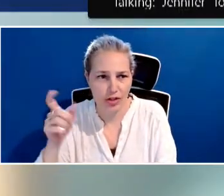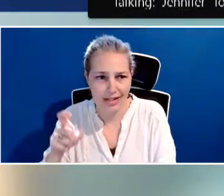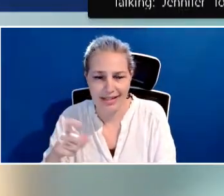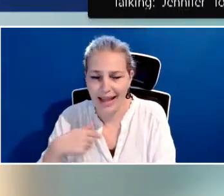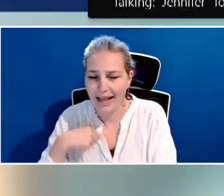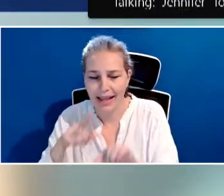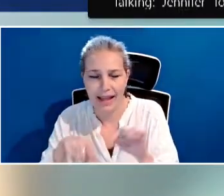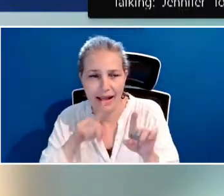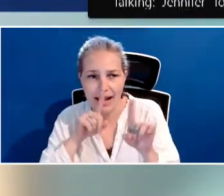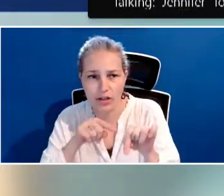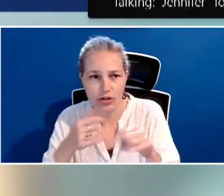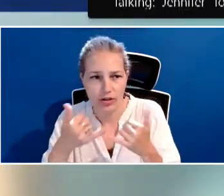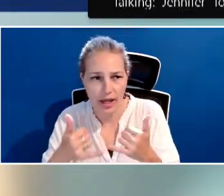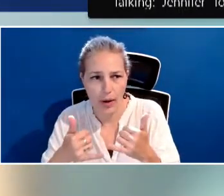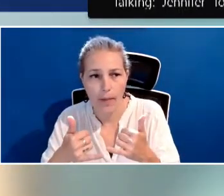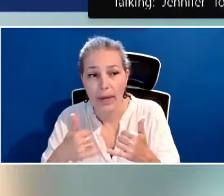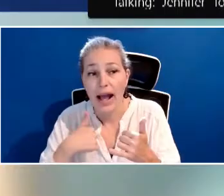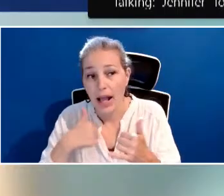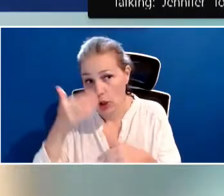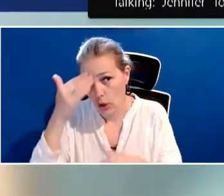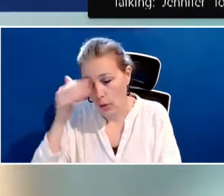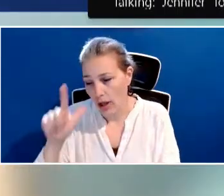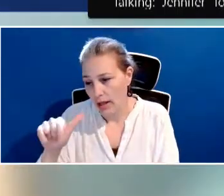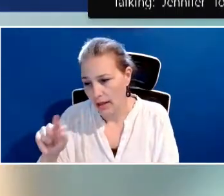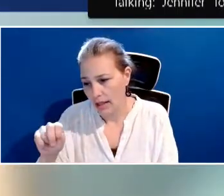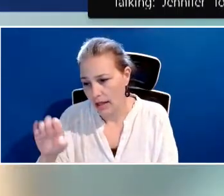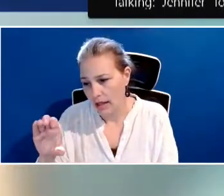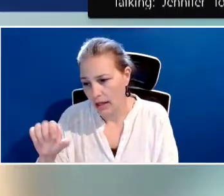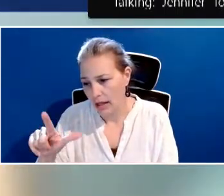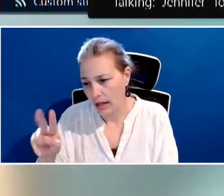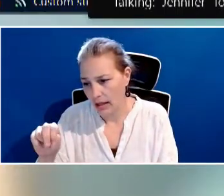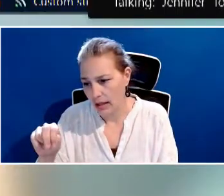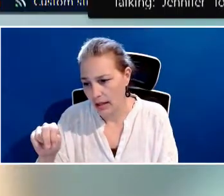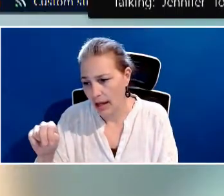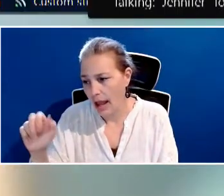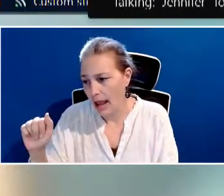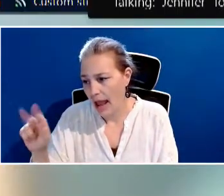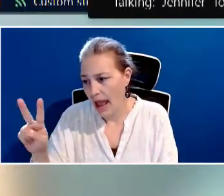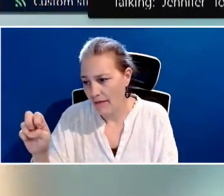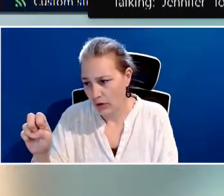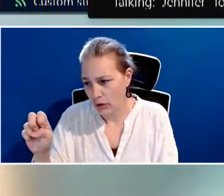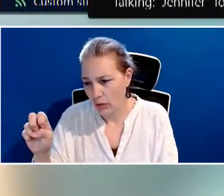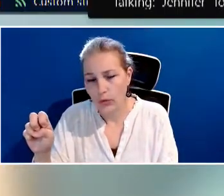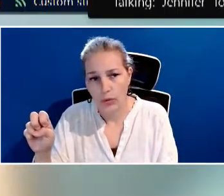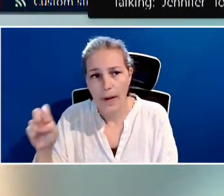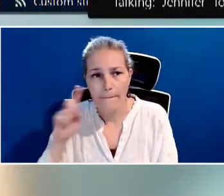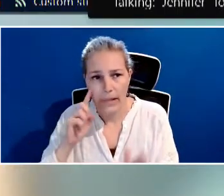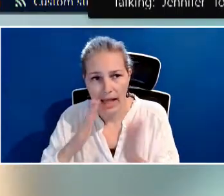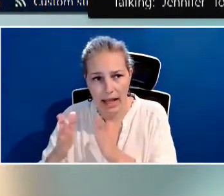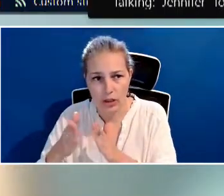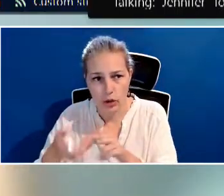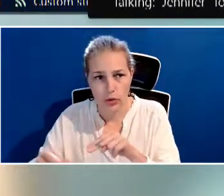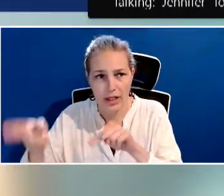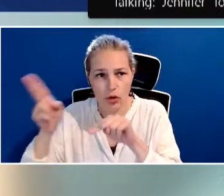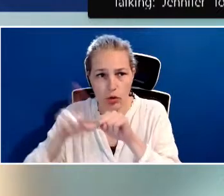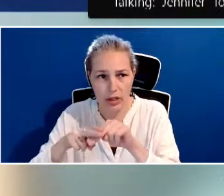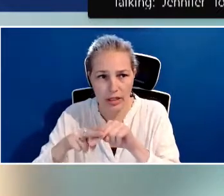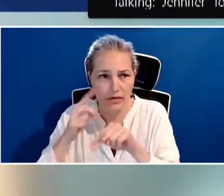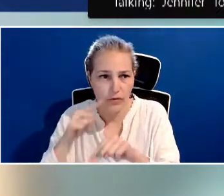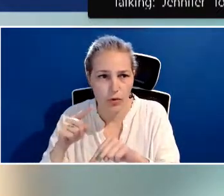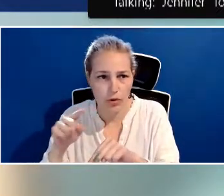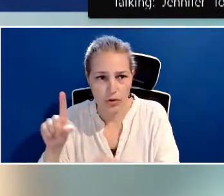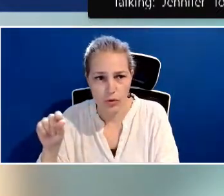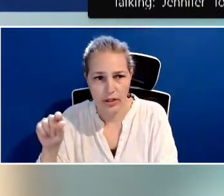I know Lincoln Avenue, we did have a rate increase planned for 2025, and